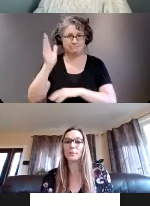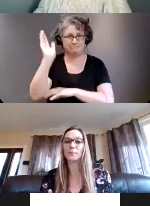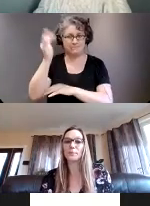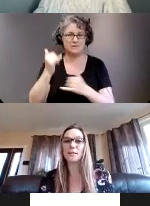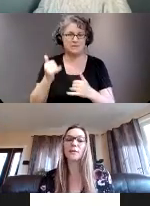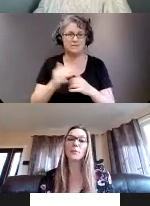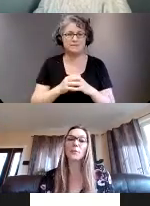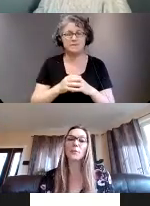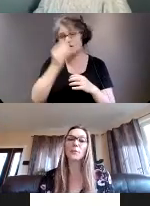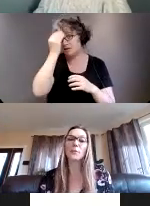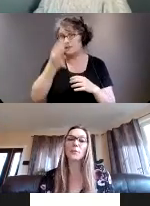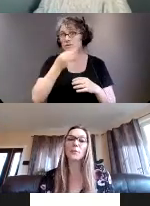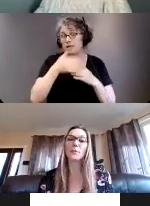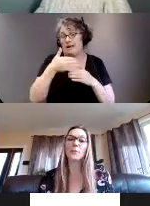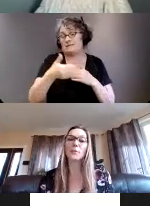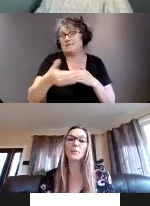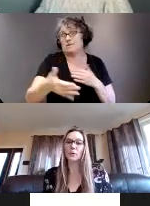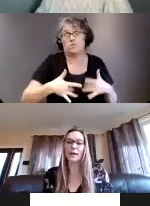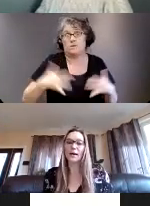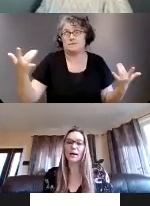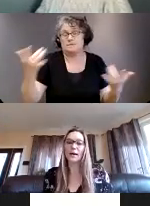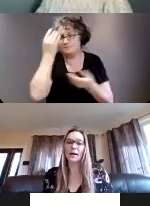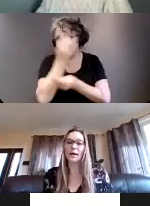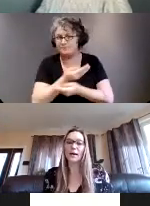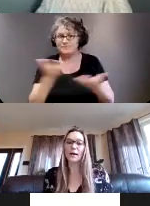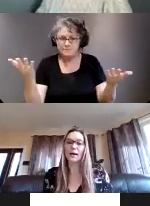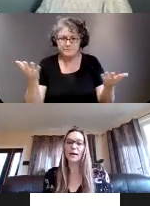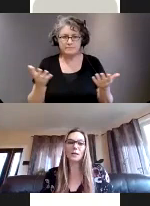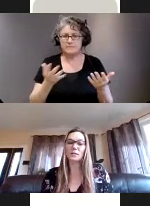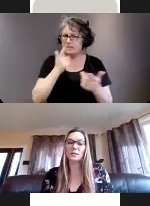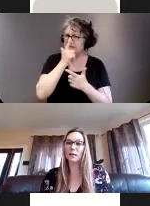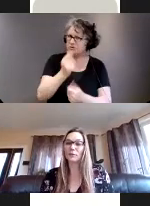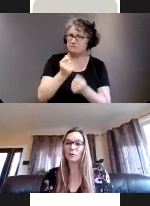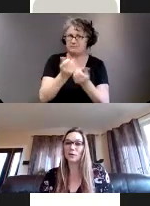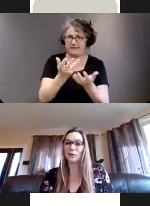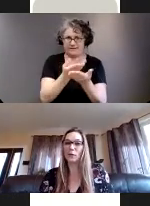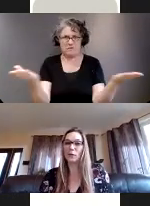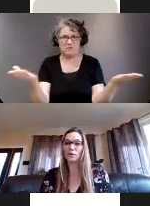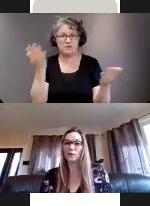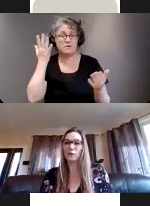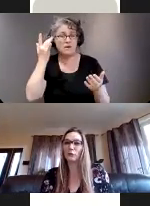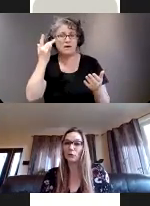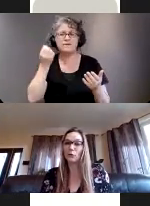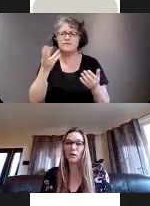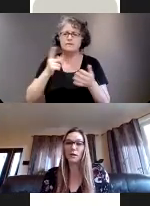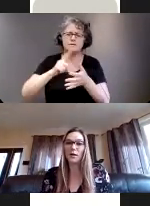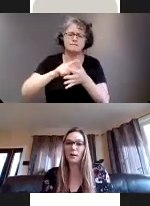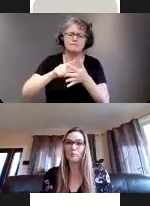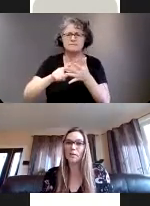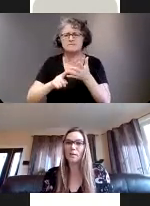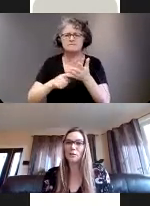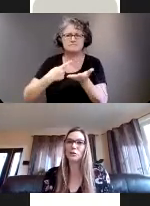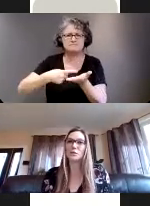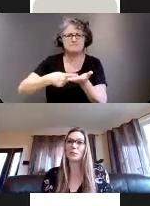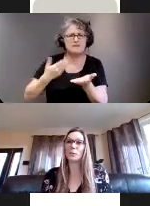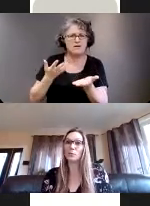everybody about some upcoming webinars that we have. And I think they'll be interesting to many of you because we've touched on a few